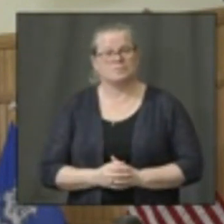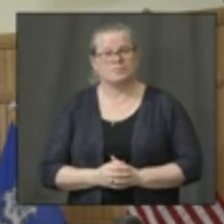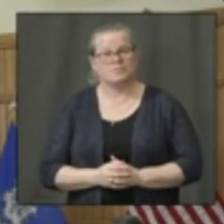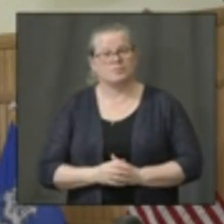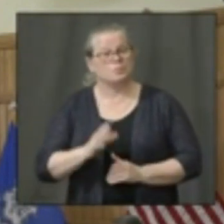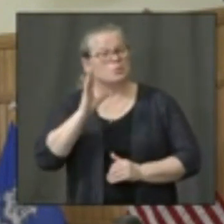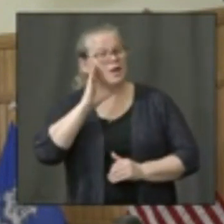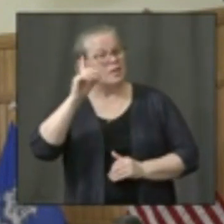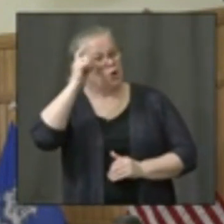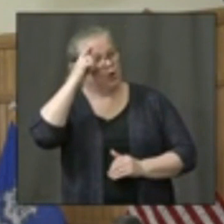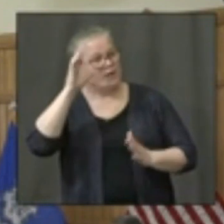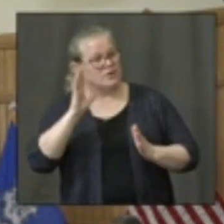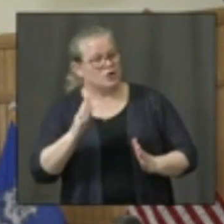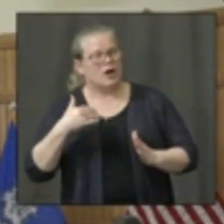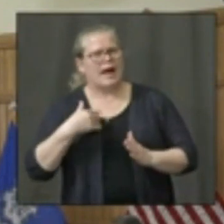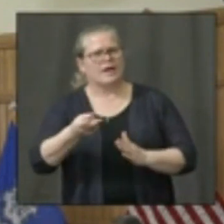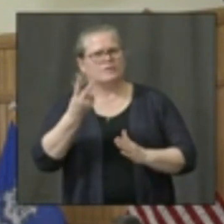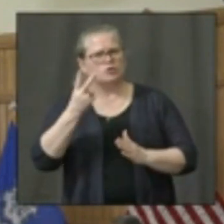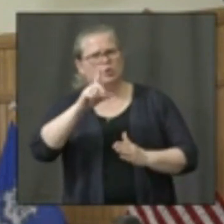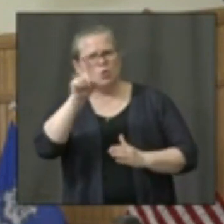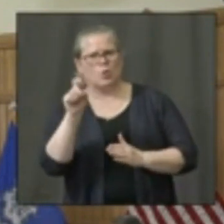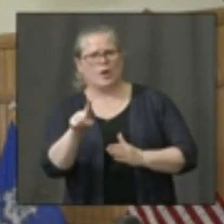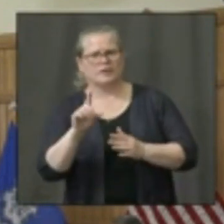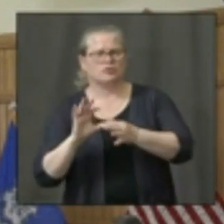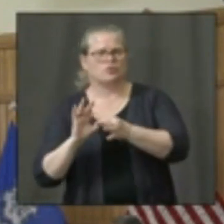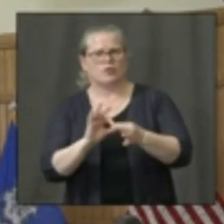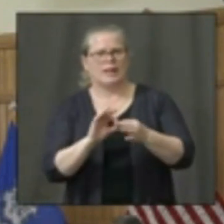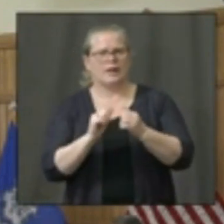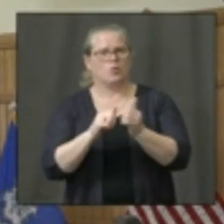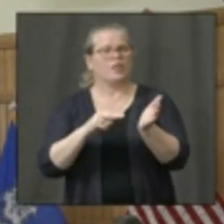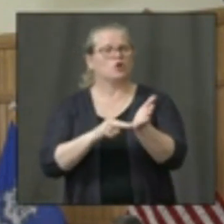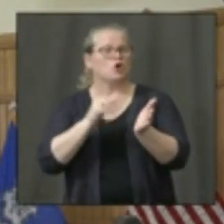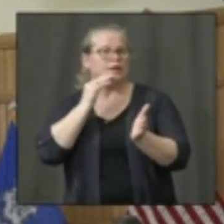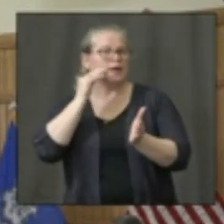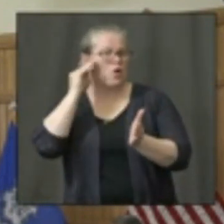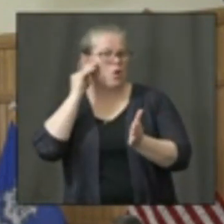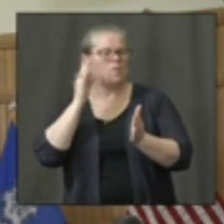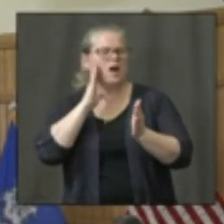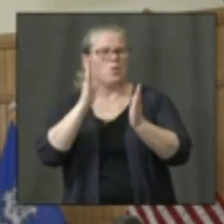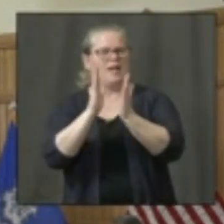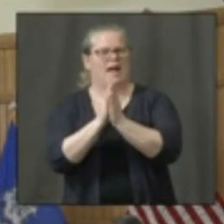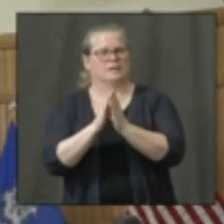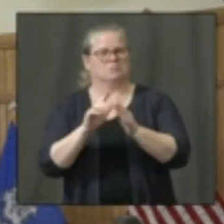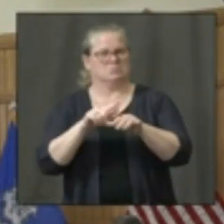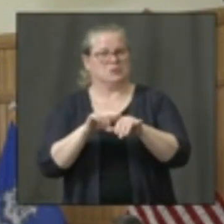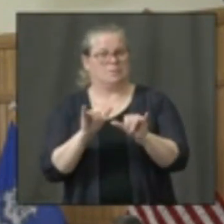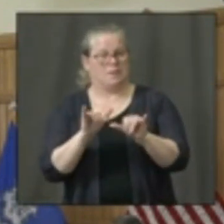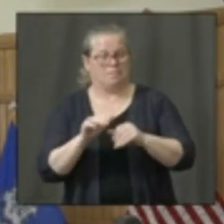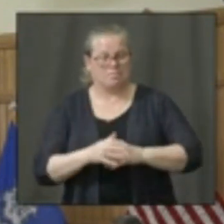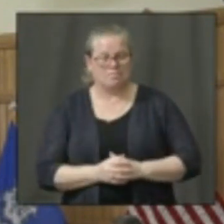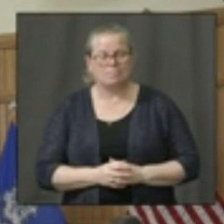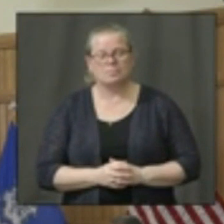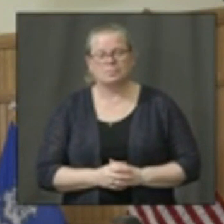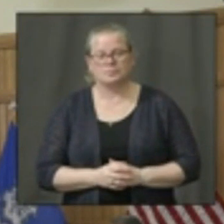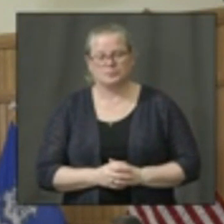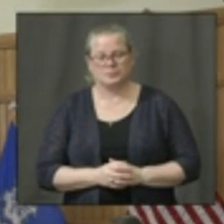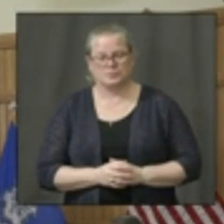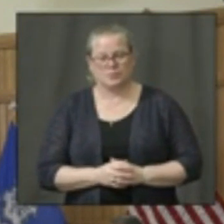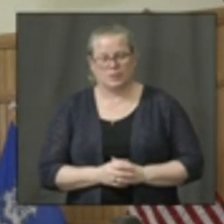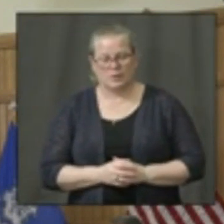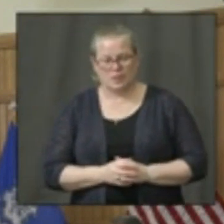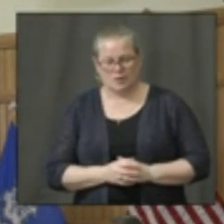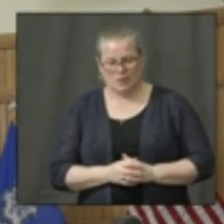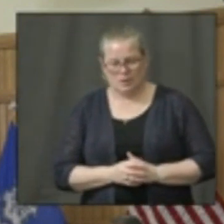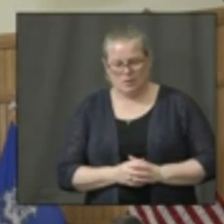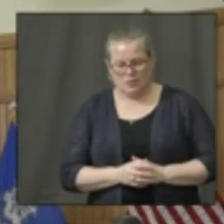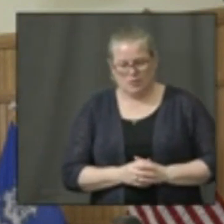Hi, Governor. So I have two questions that are related about nursing homes, so I'll ask them at the same time. We have a major cluster